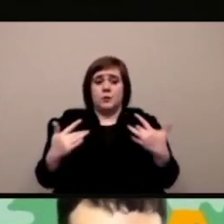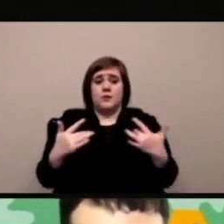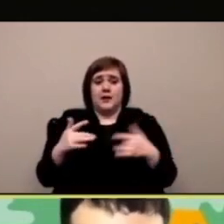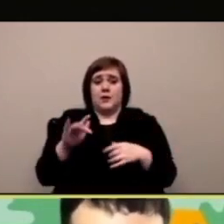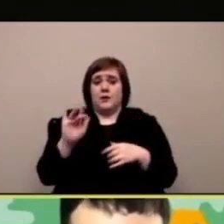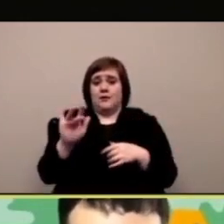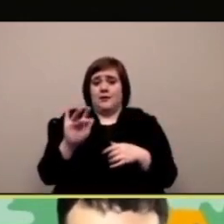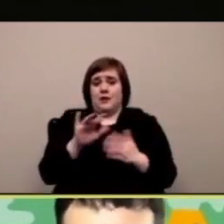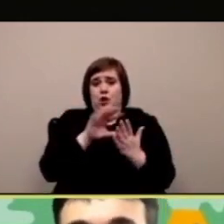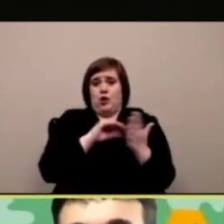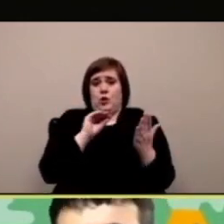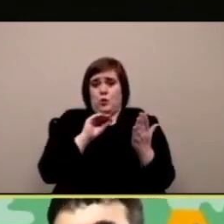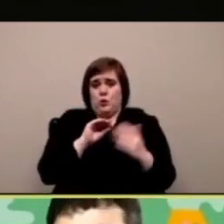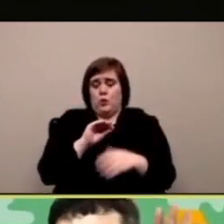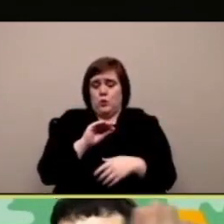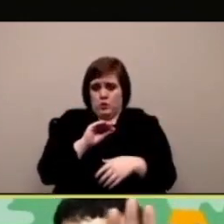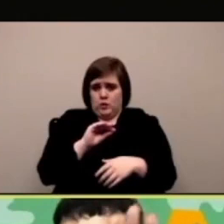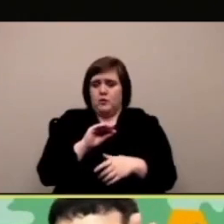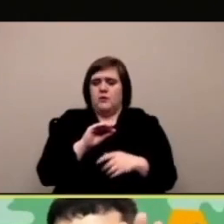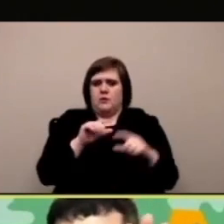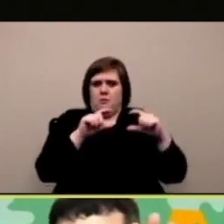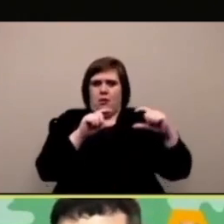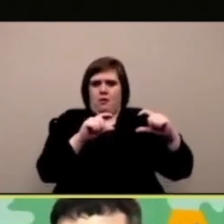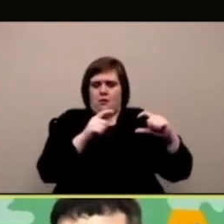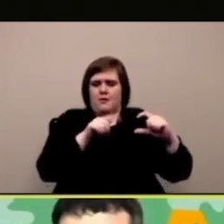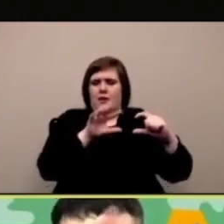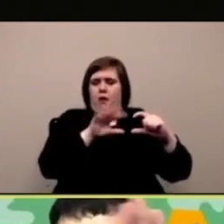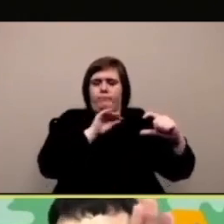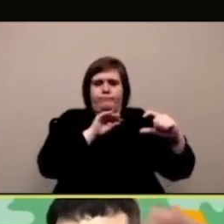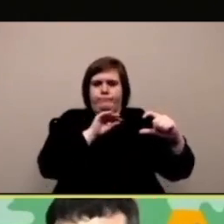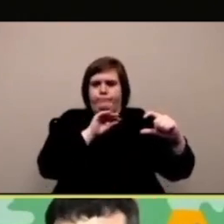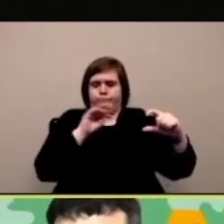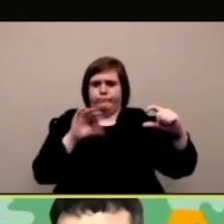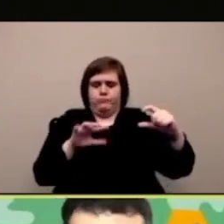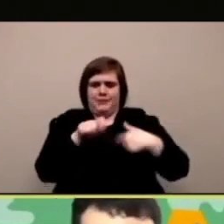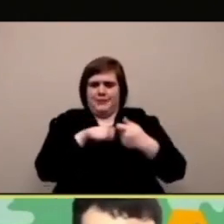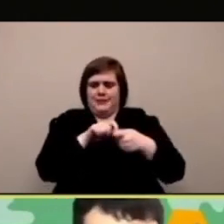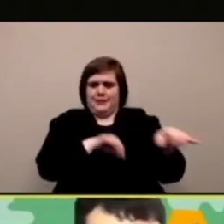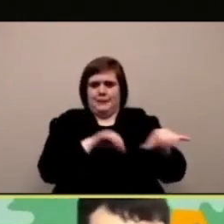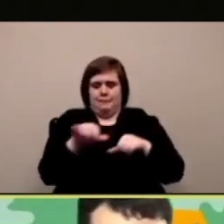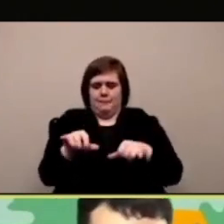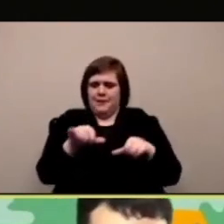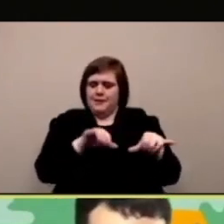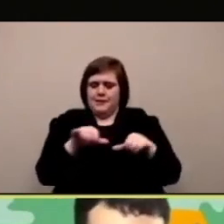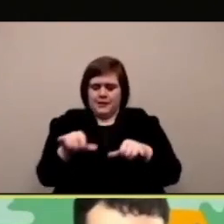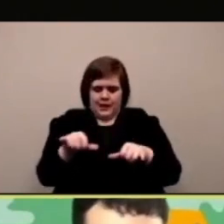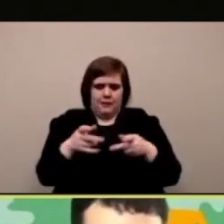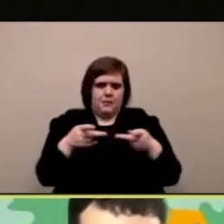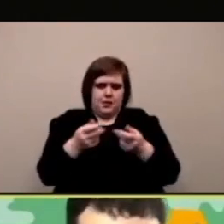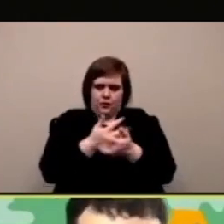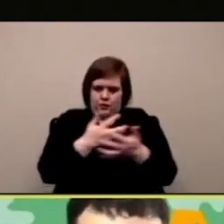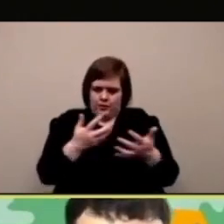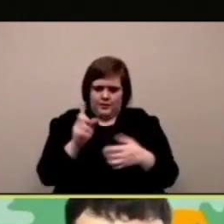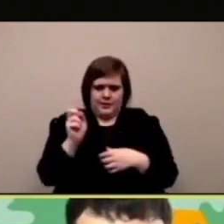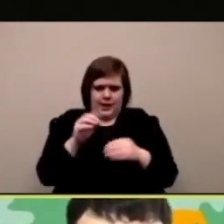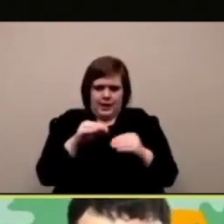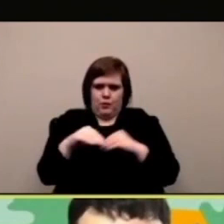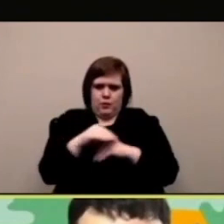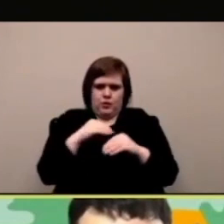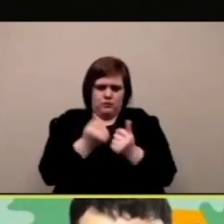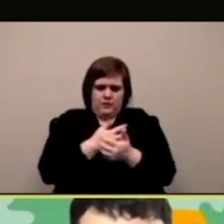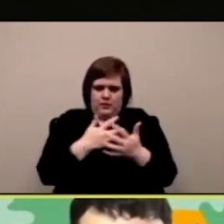the clone block, it makes an identical copy of a sprite in the same position and rotation, the same exact spot.